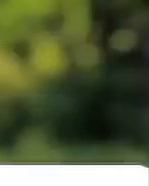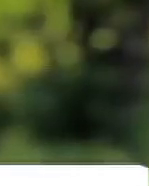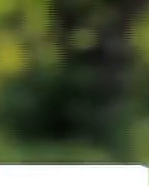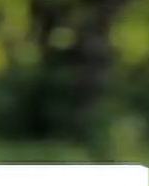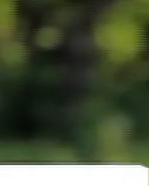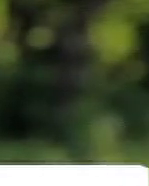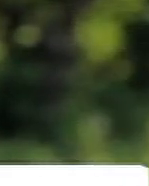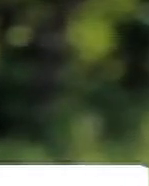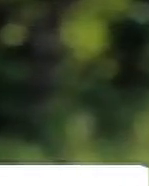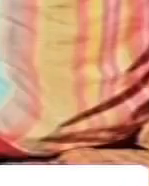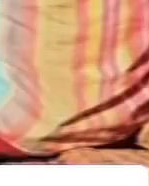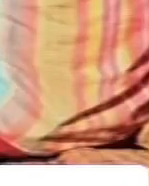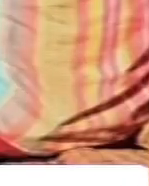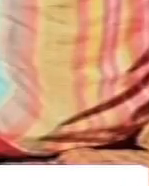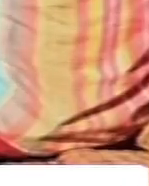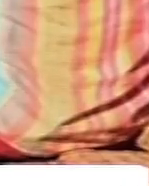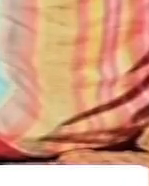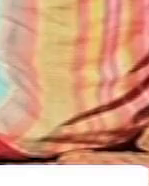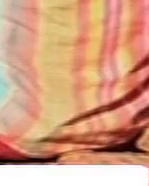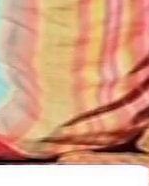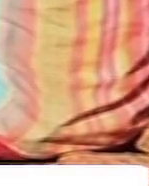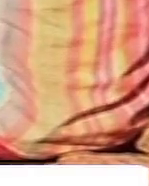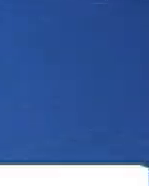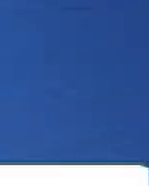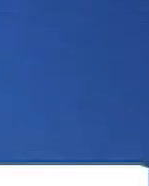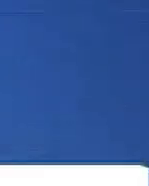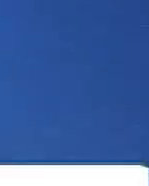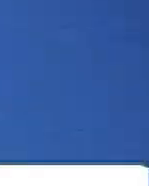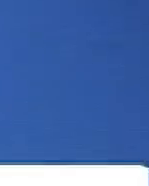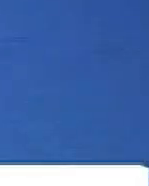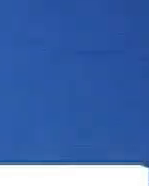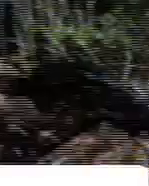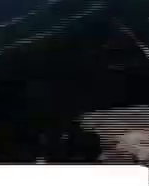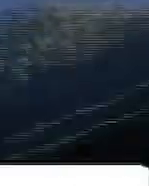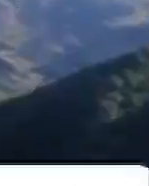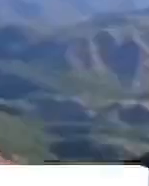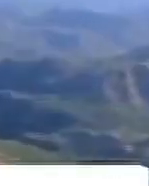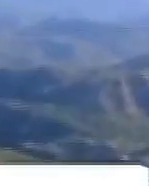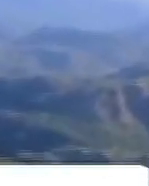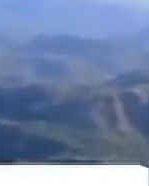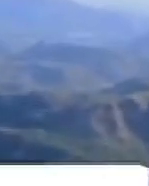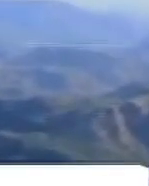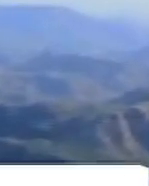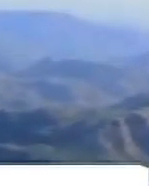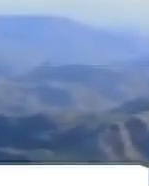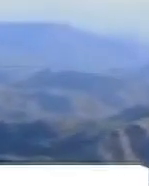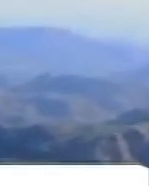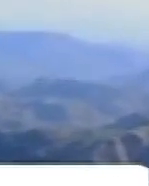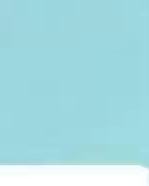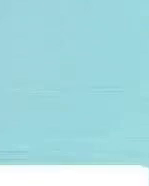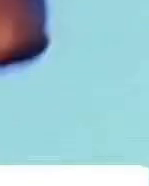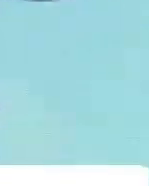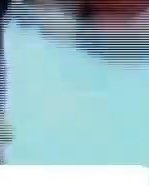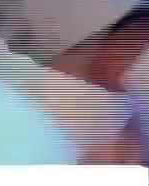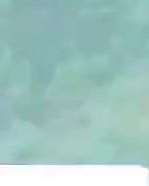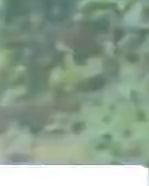shoes, a teacher to the youth. And I will mentorpreneurs, wreck is you, put another blood of Jesus, break loose the chains, Omba na